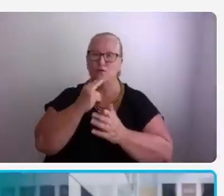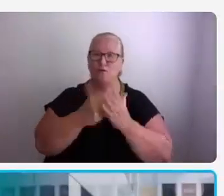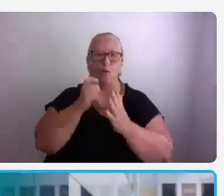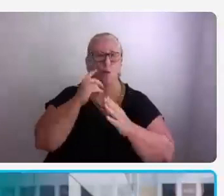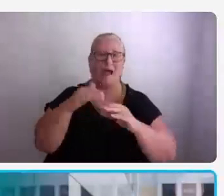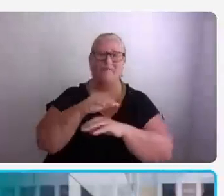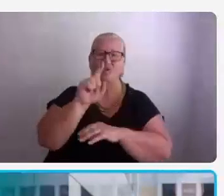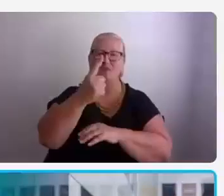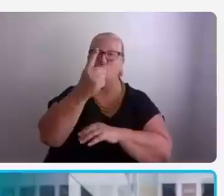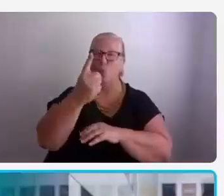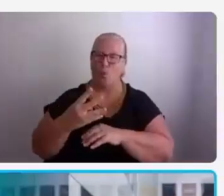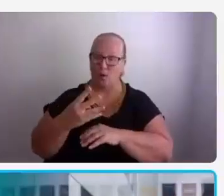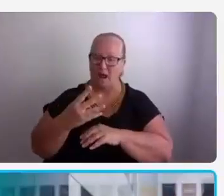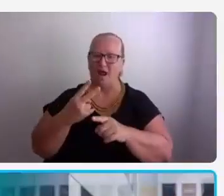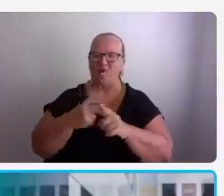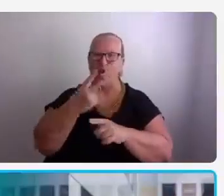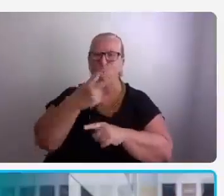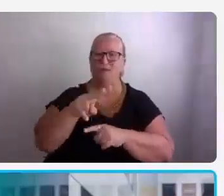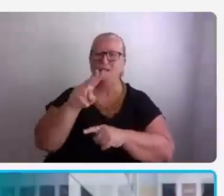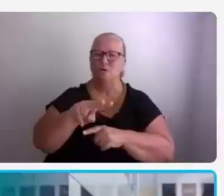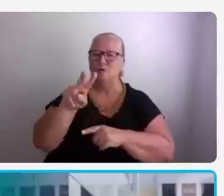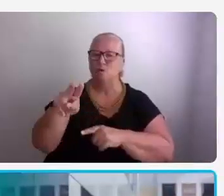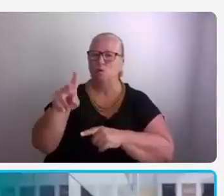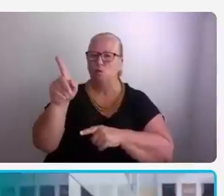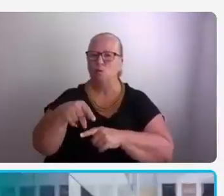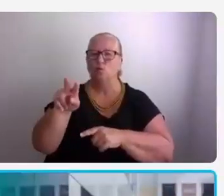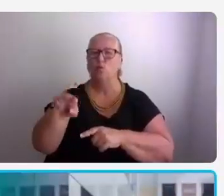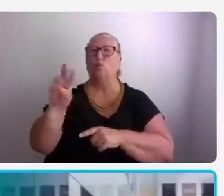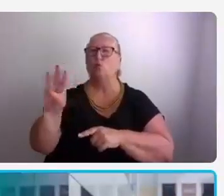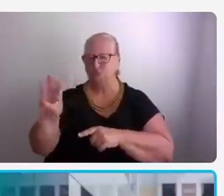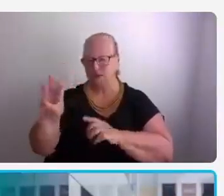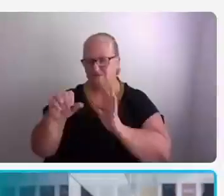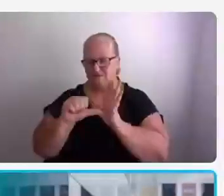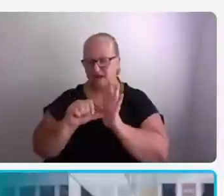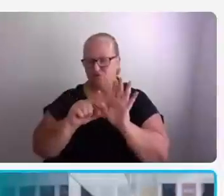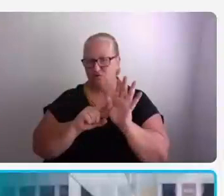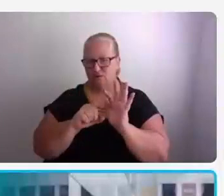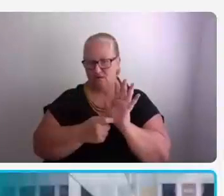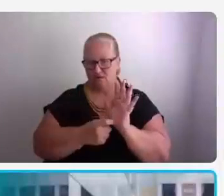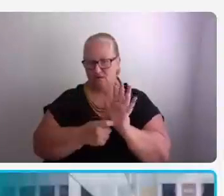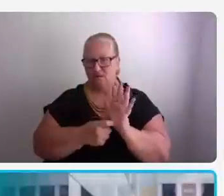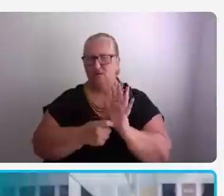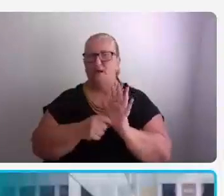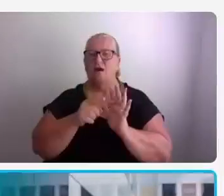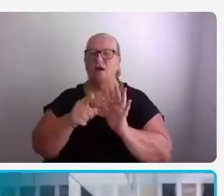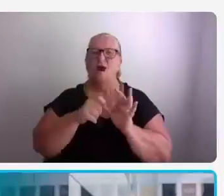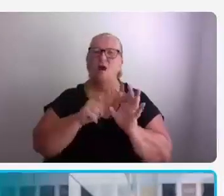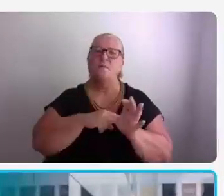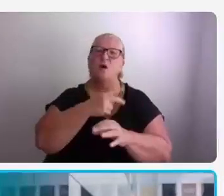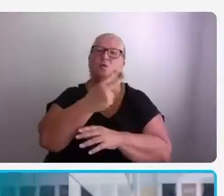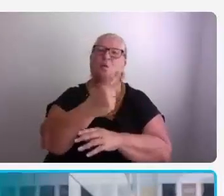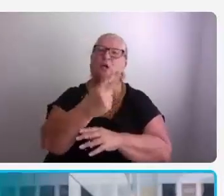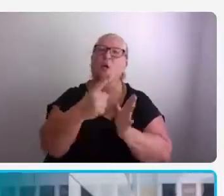for the 2022-23 financial year, and it had been proposed that report be provided by 21